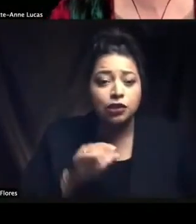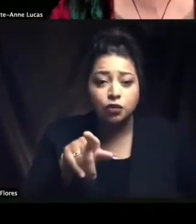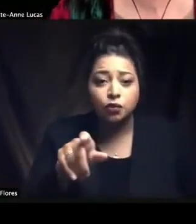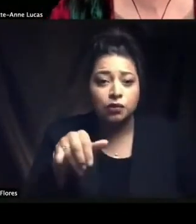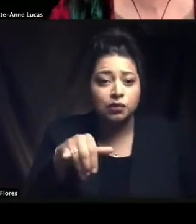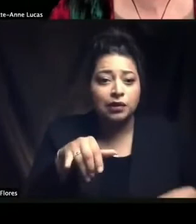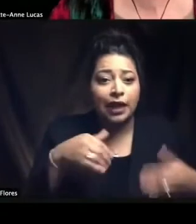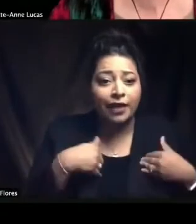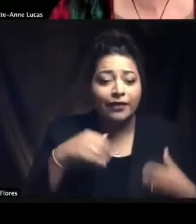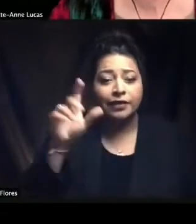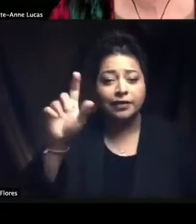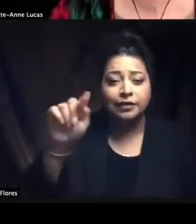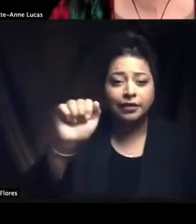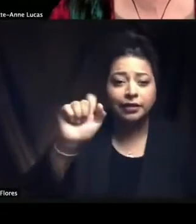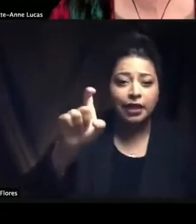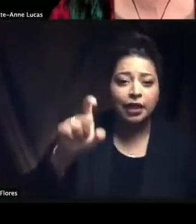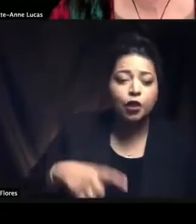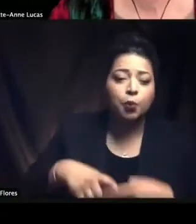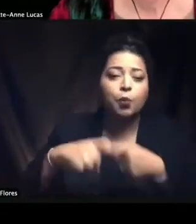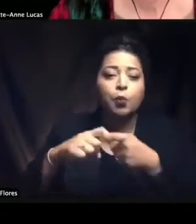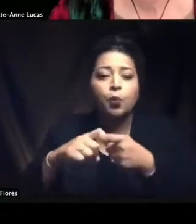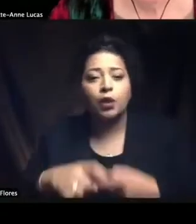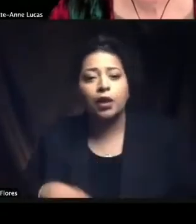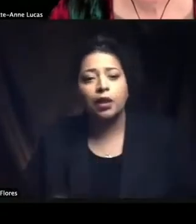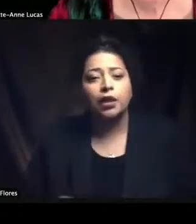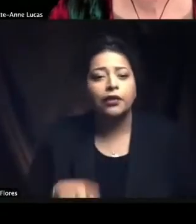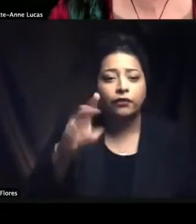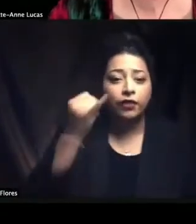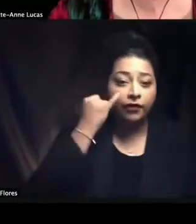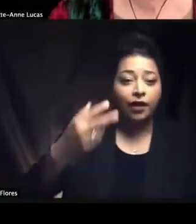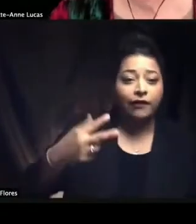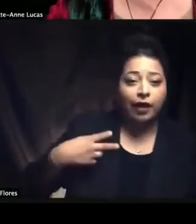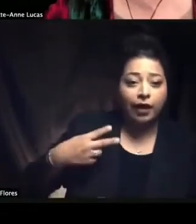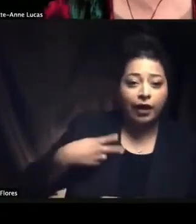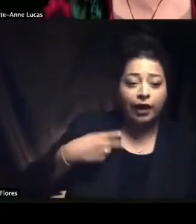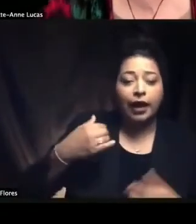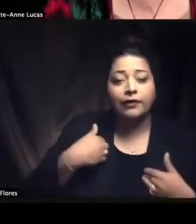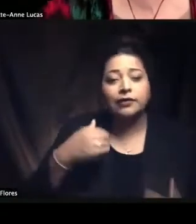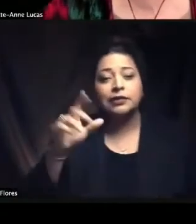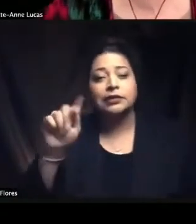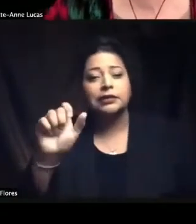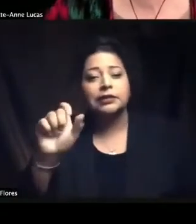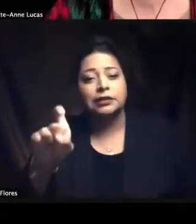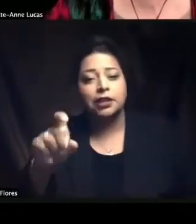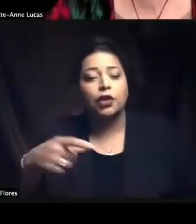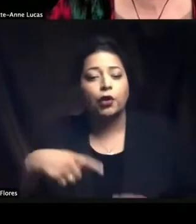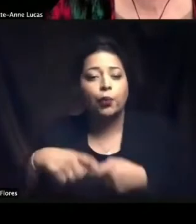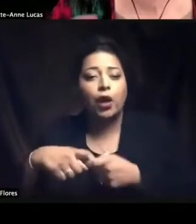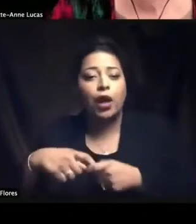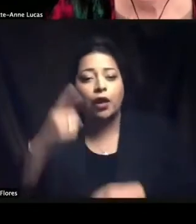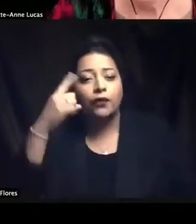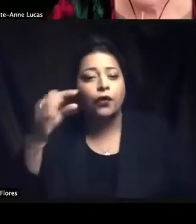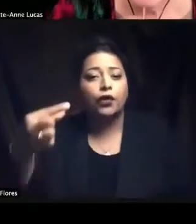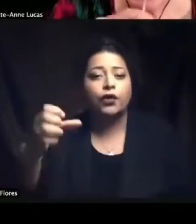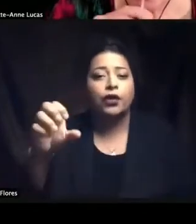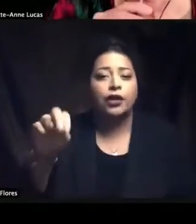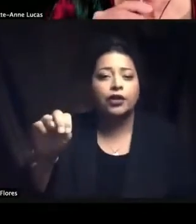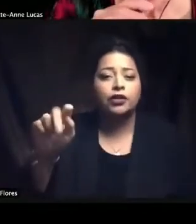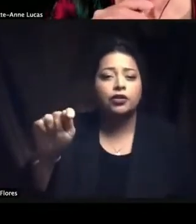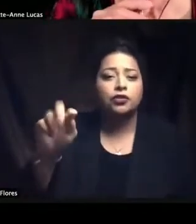or tax breaks. If you're a disabled vet, you have tax breaks. But in addition to that, I think when it comes to gentrification, it's really